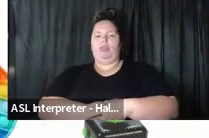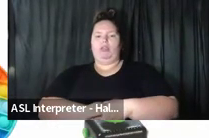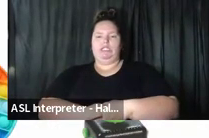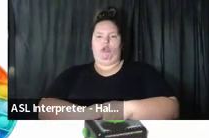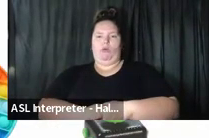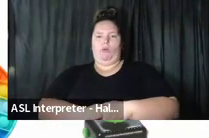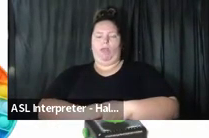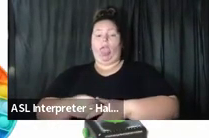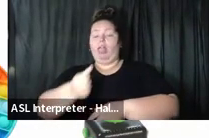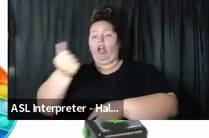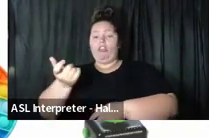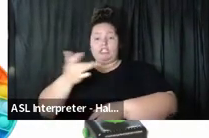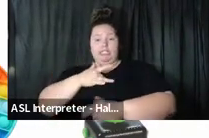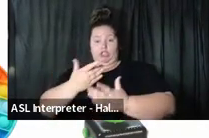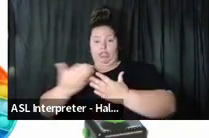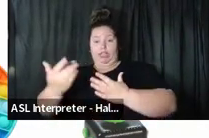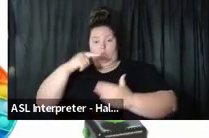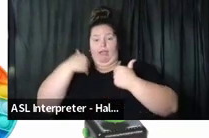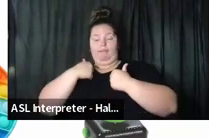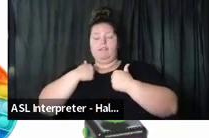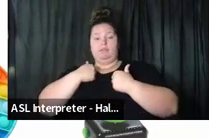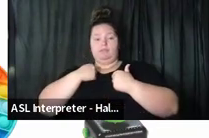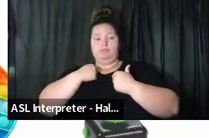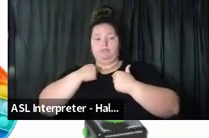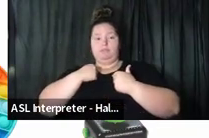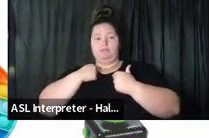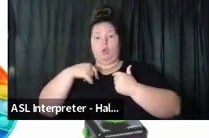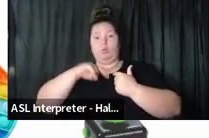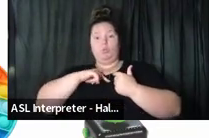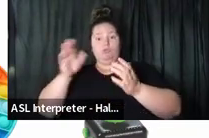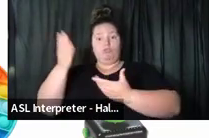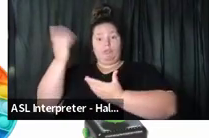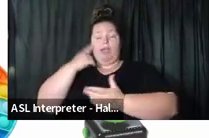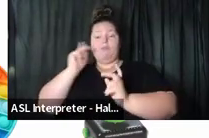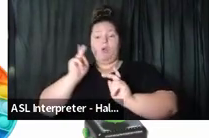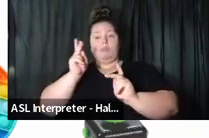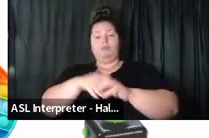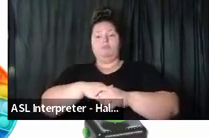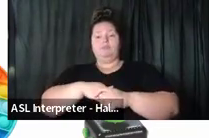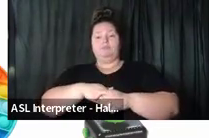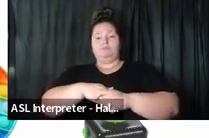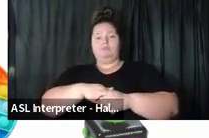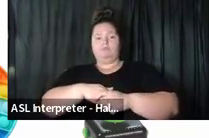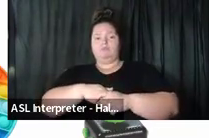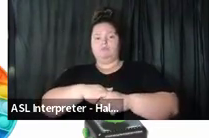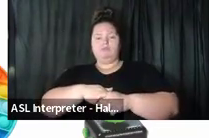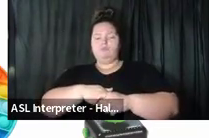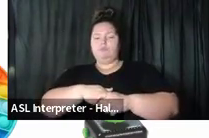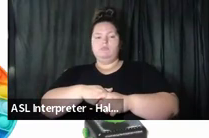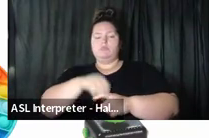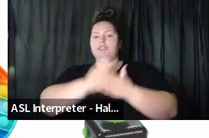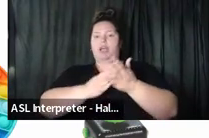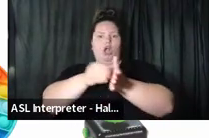Other sensory devices that we have and that we recommend for people to even just, you know, some of them are just really